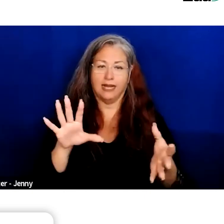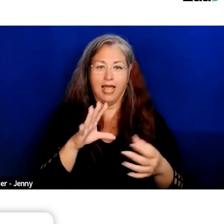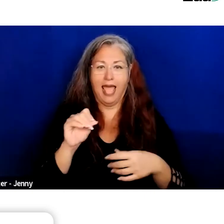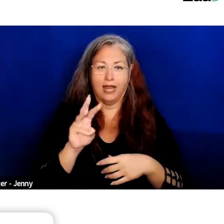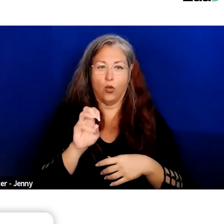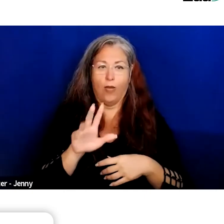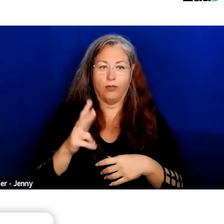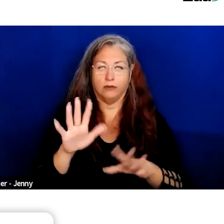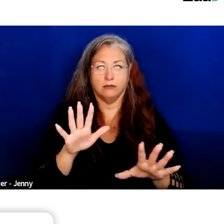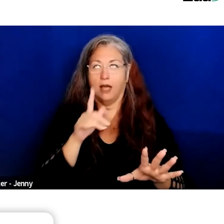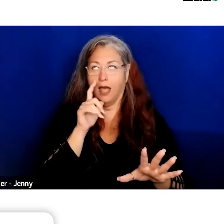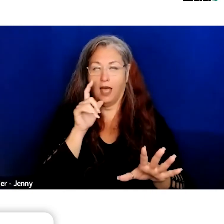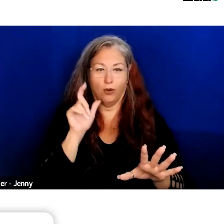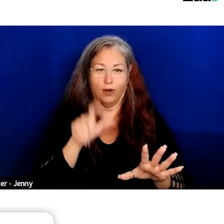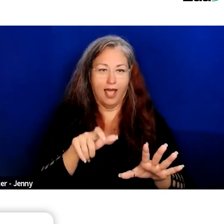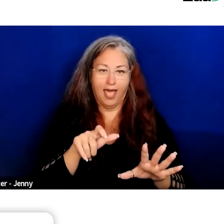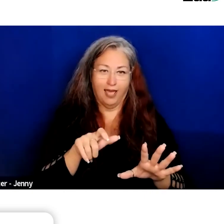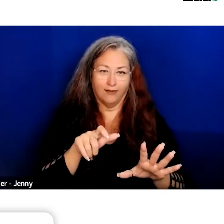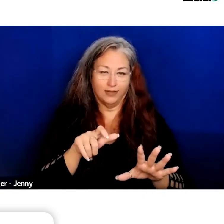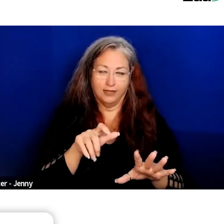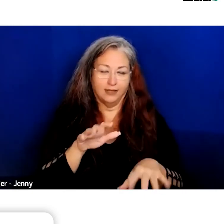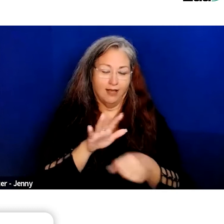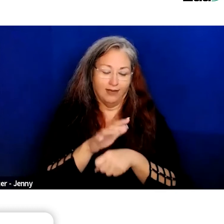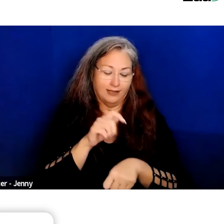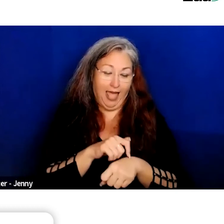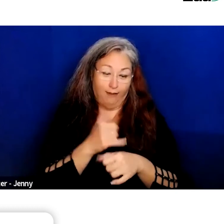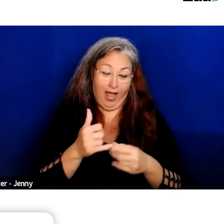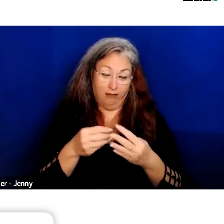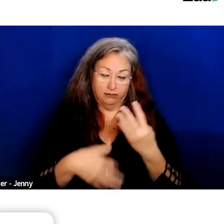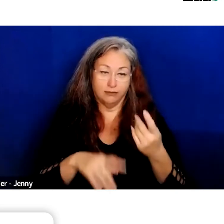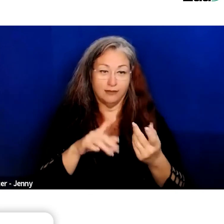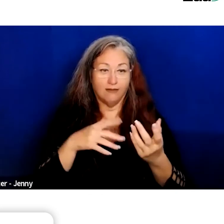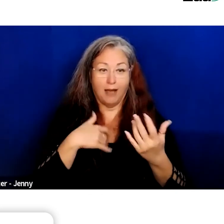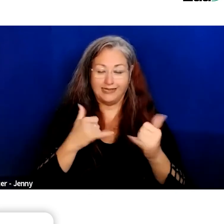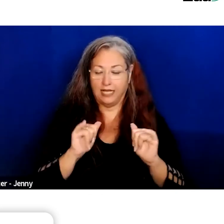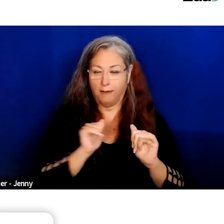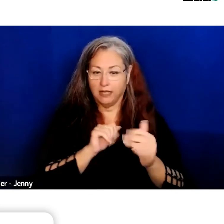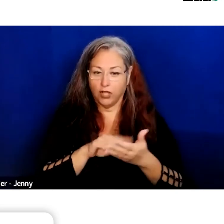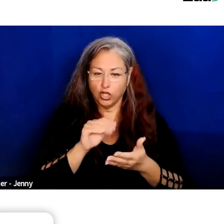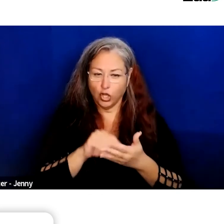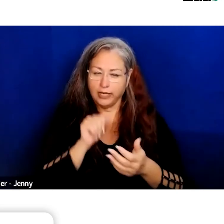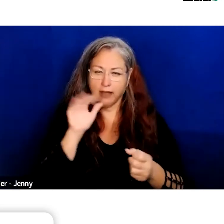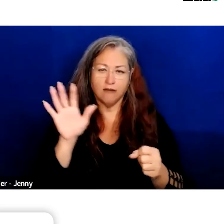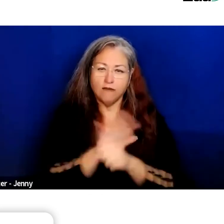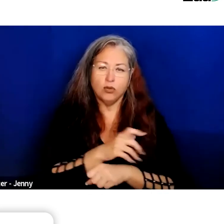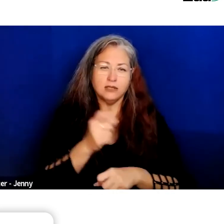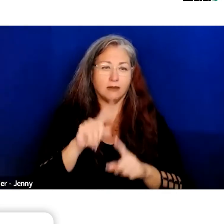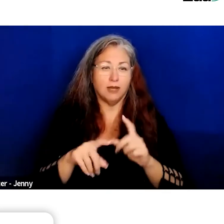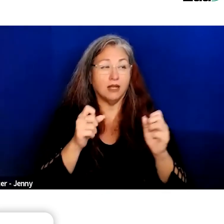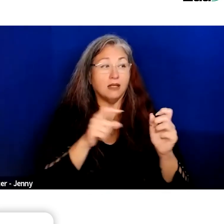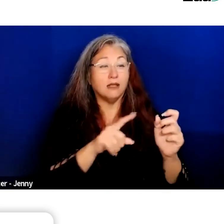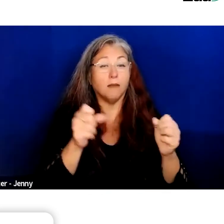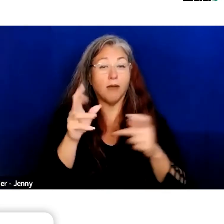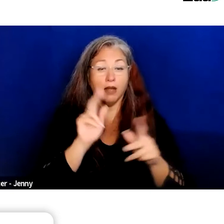have the capacity to get into today, but there's so much about it that I'm still learning and don't understand. But a lot of people are saying